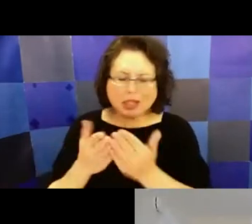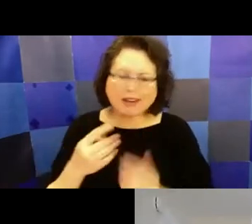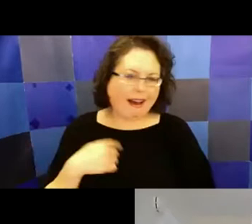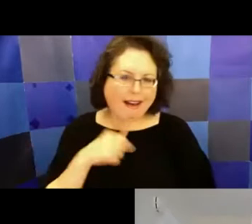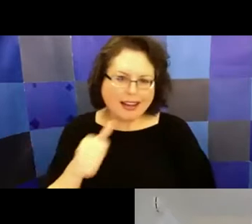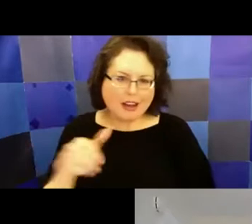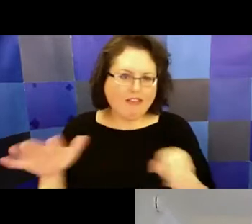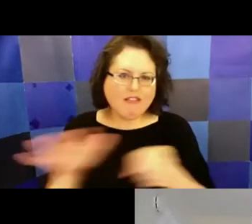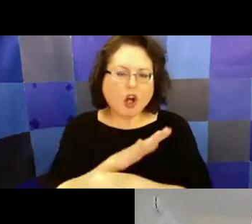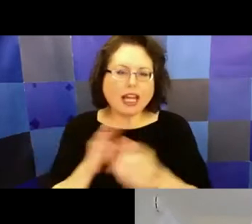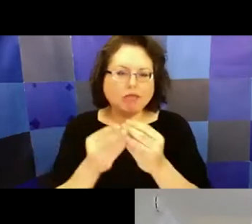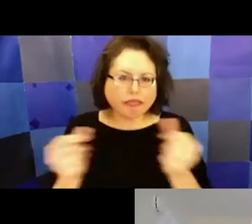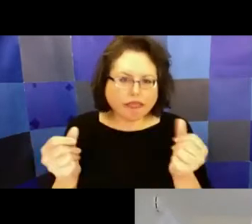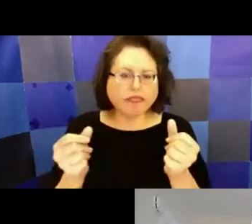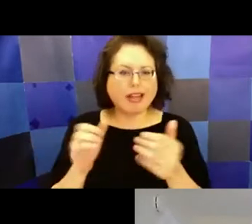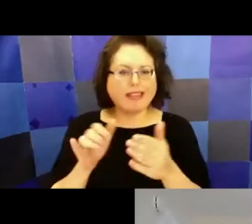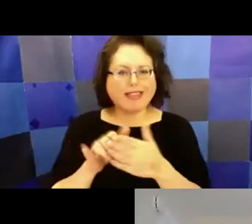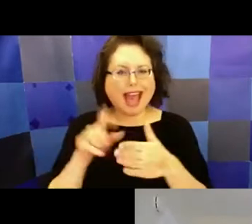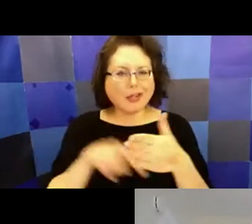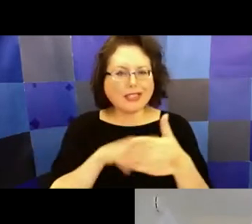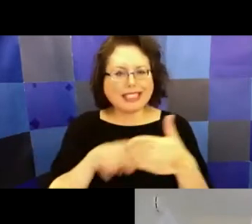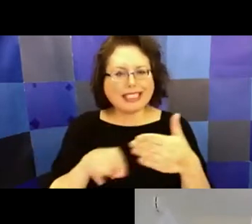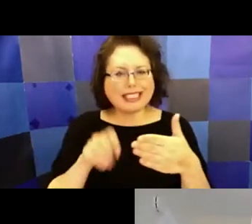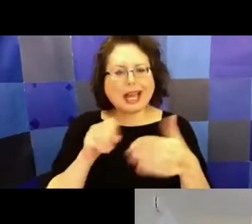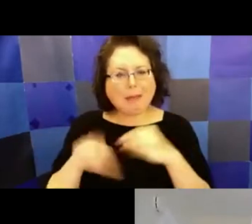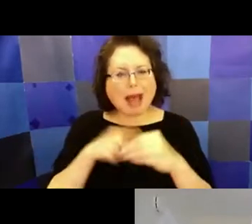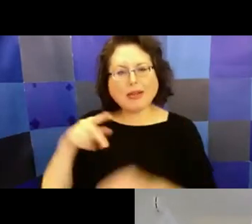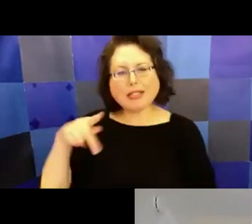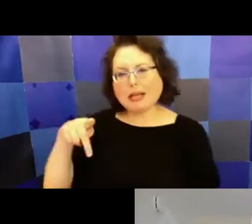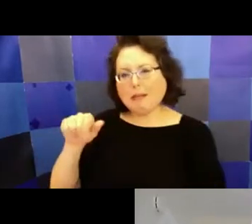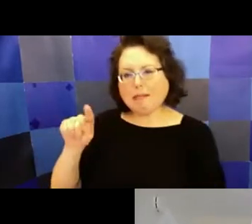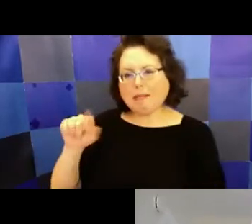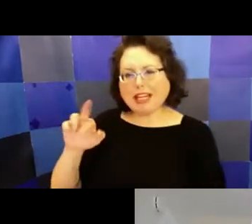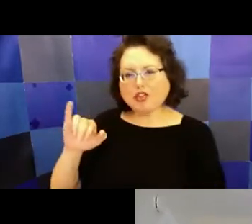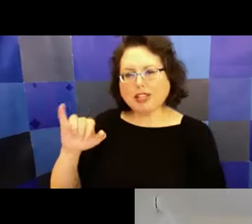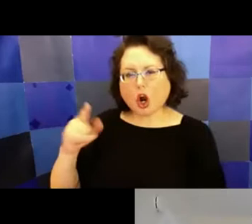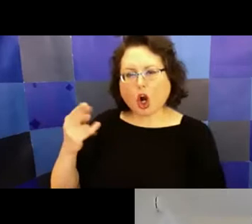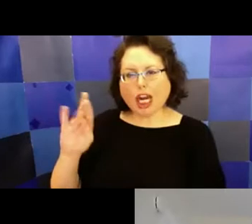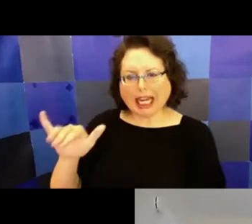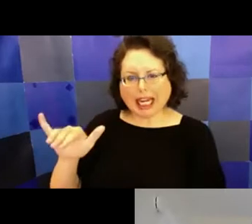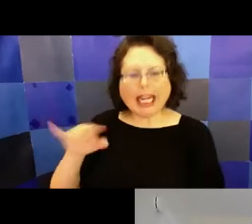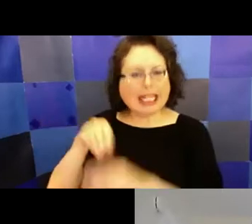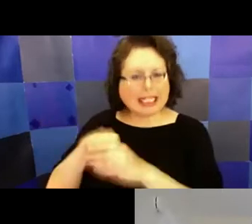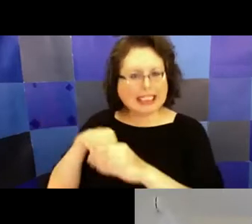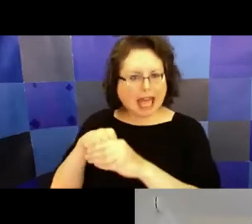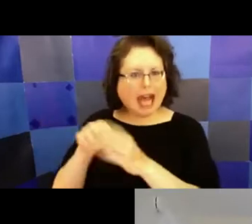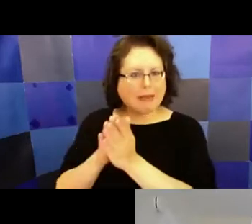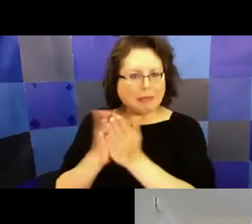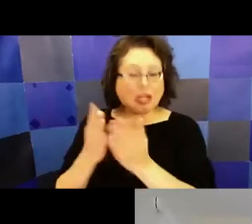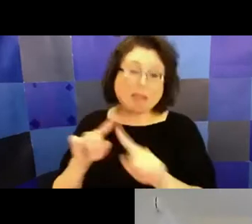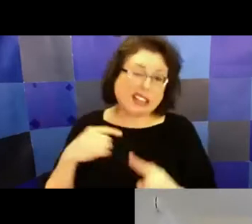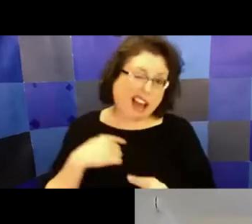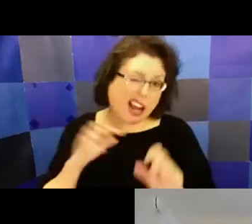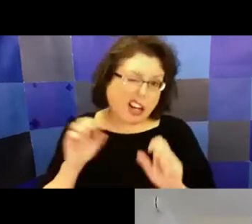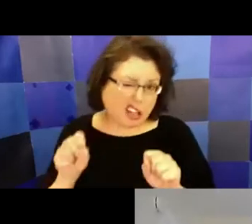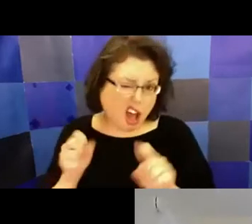out. There is a critique of patriarchy within the book, but there I feel like I could have fleshed